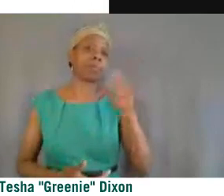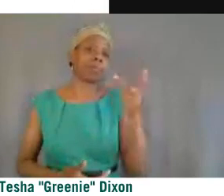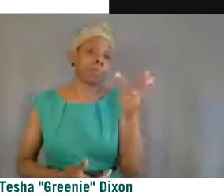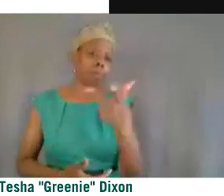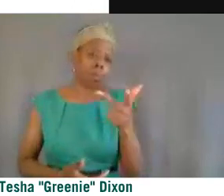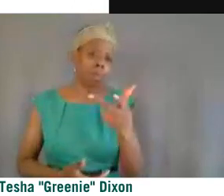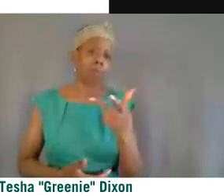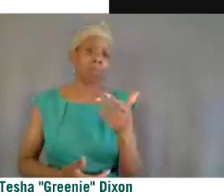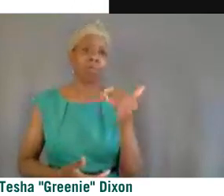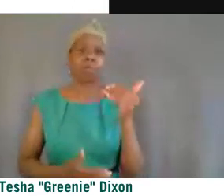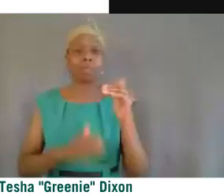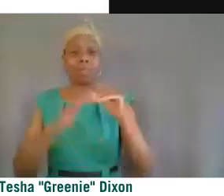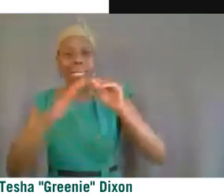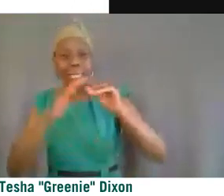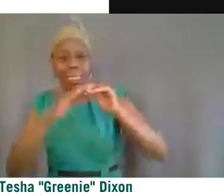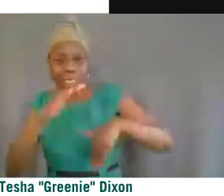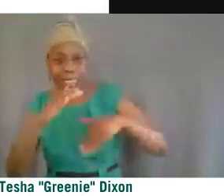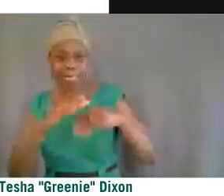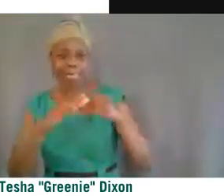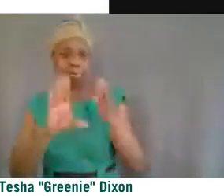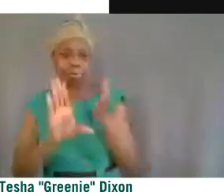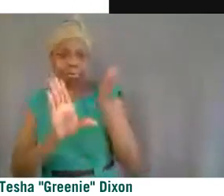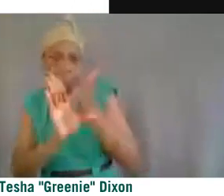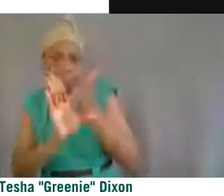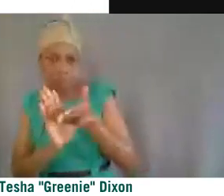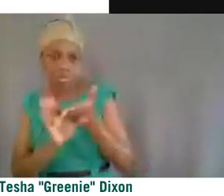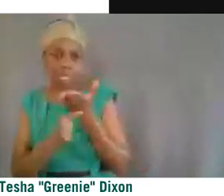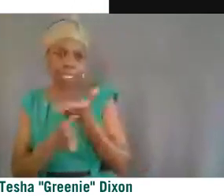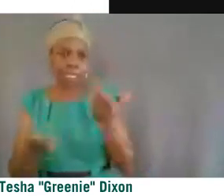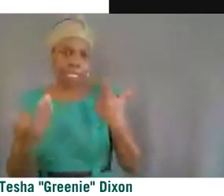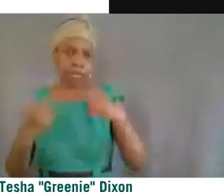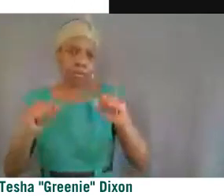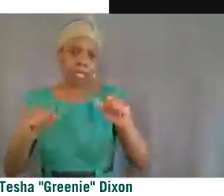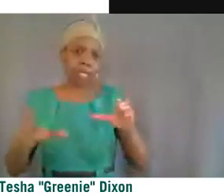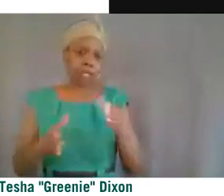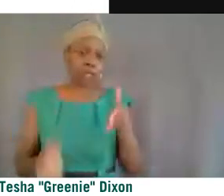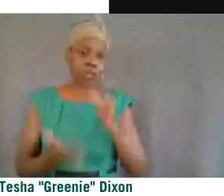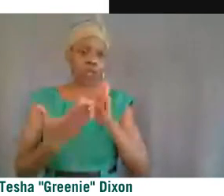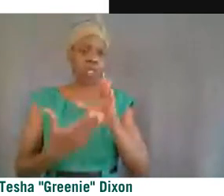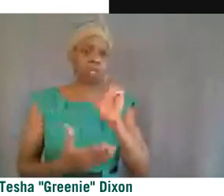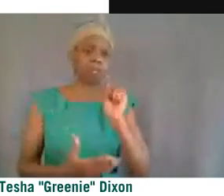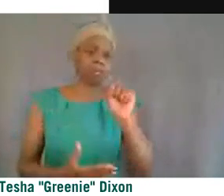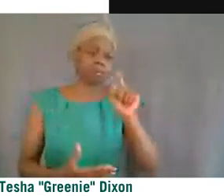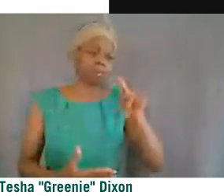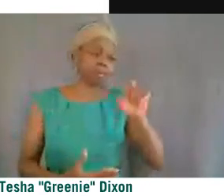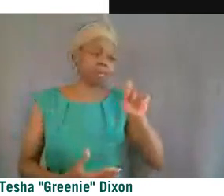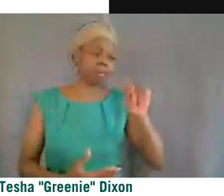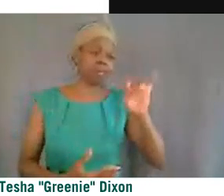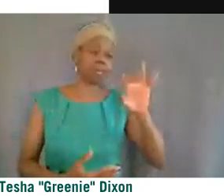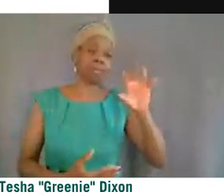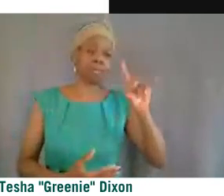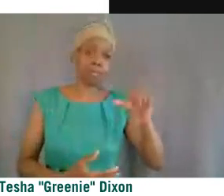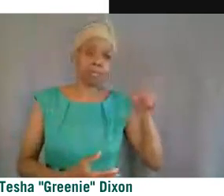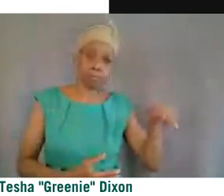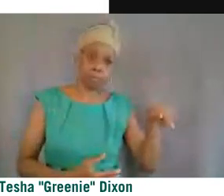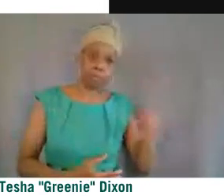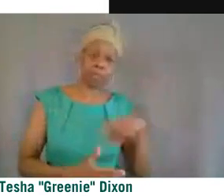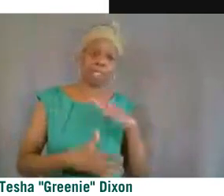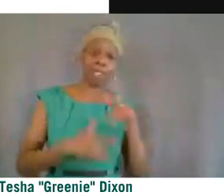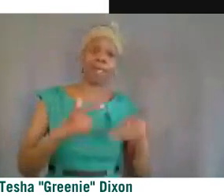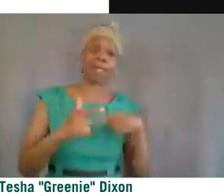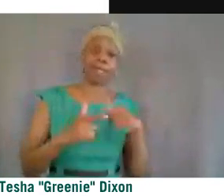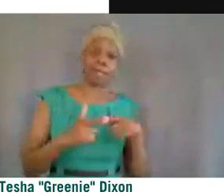sense, the least invasive things that we do to address spasticity. And then if